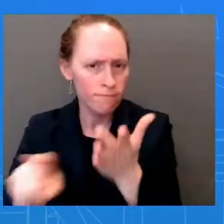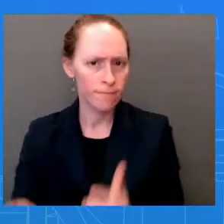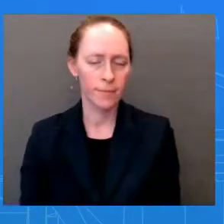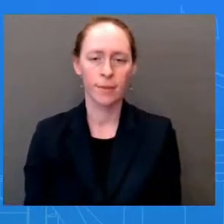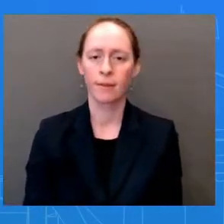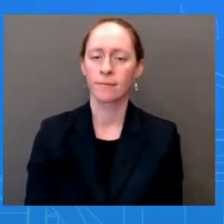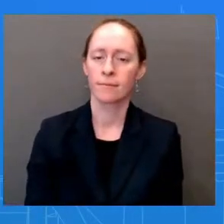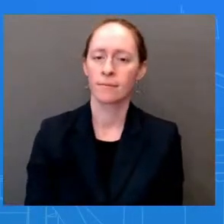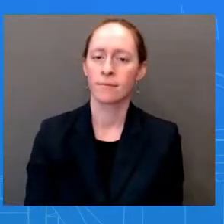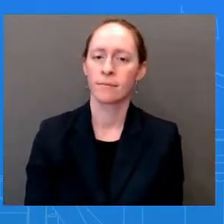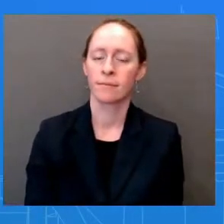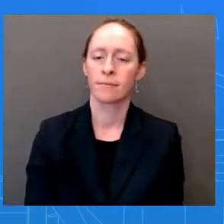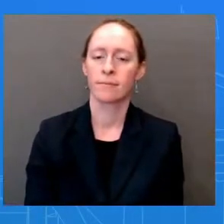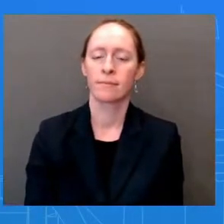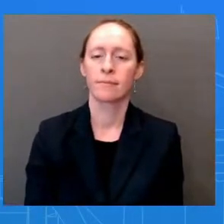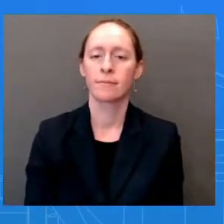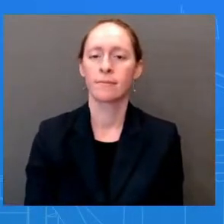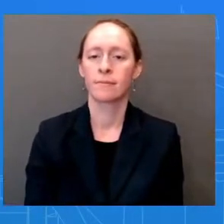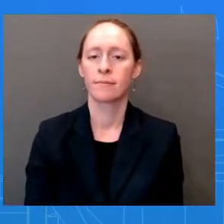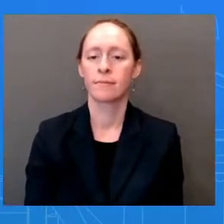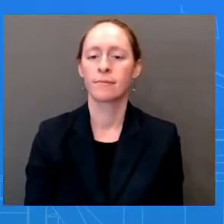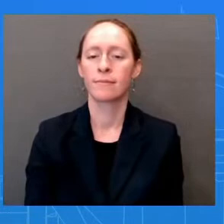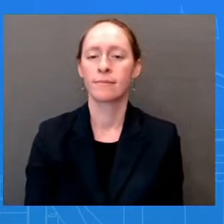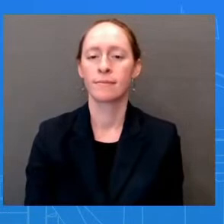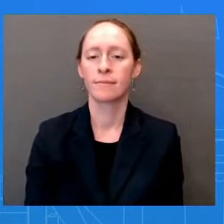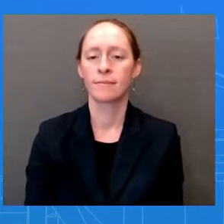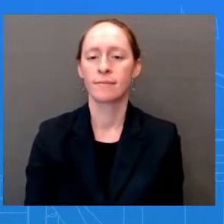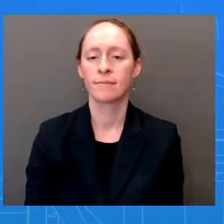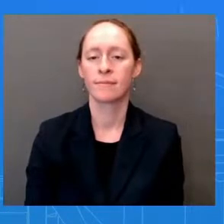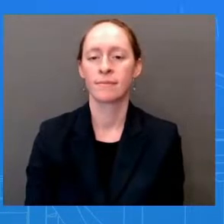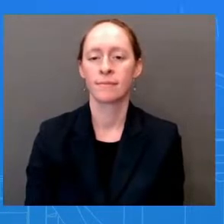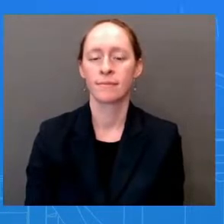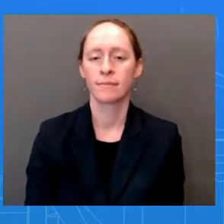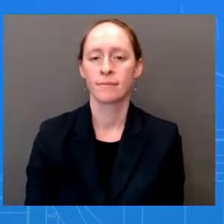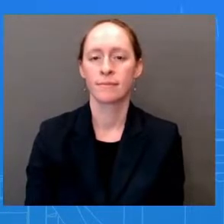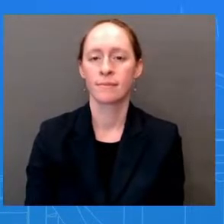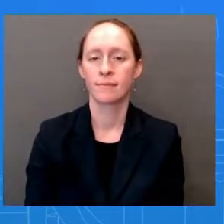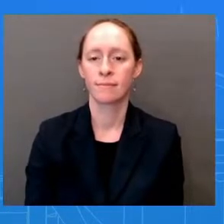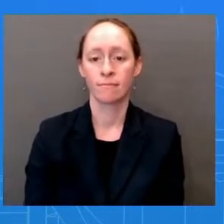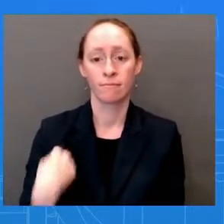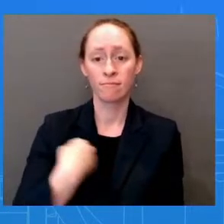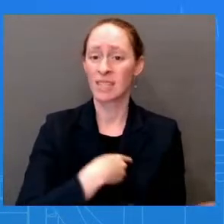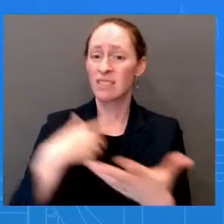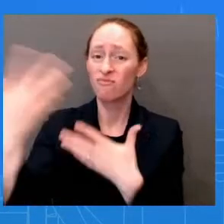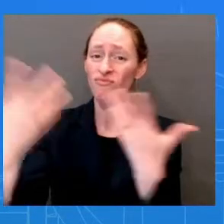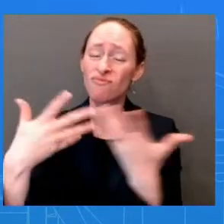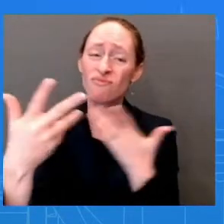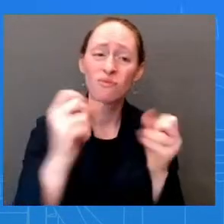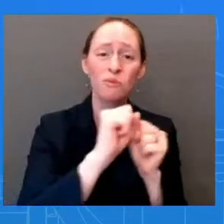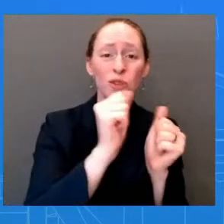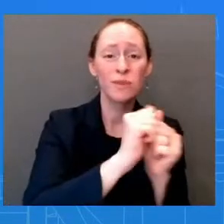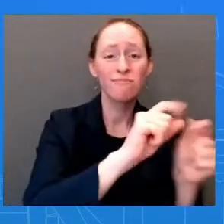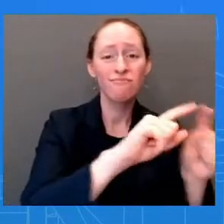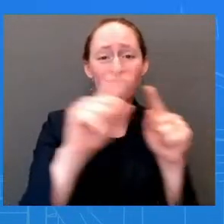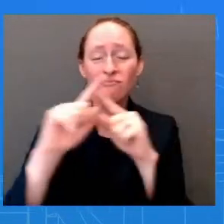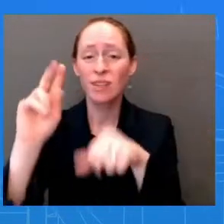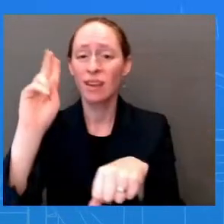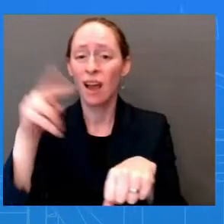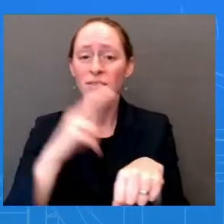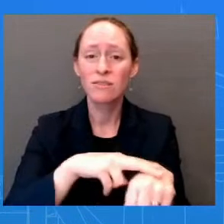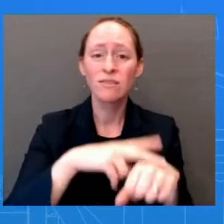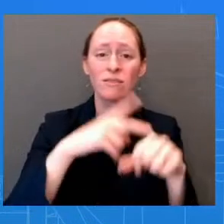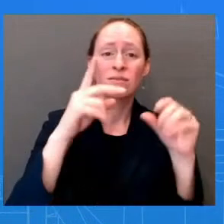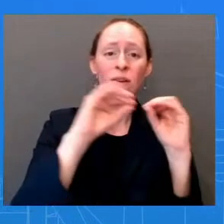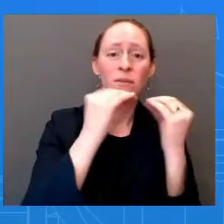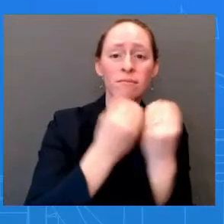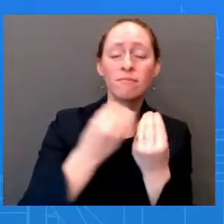with national and local organizations, state and public health departments, pharmacies. You're going to hear schools and colleges and universities announce that they're